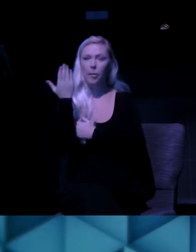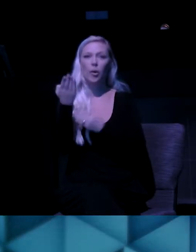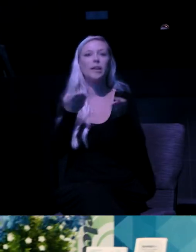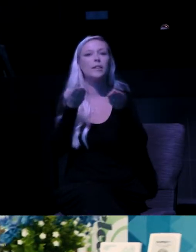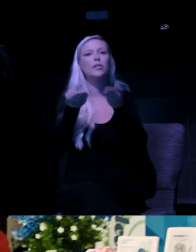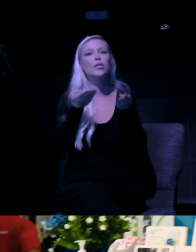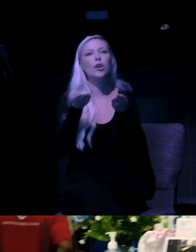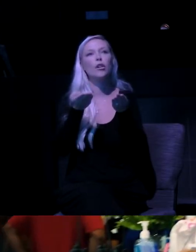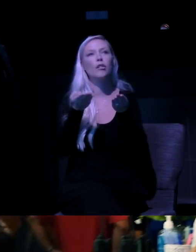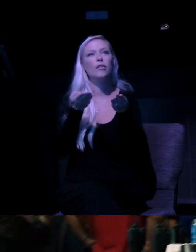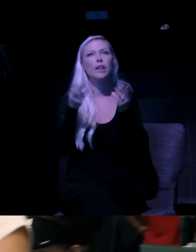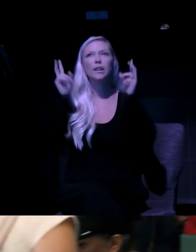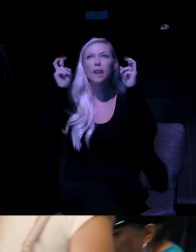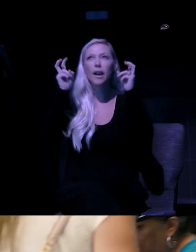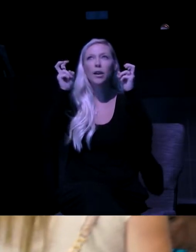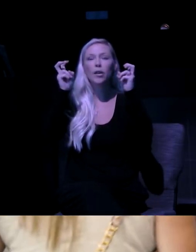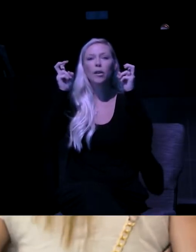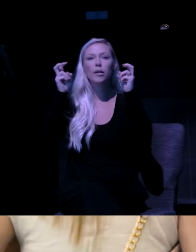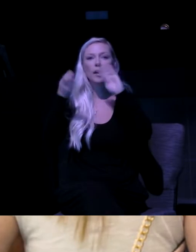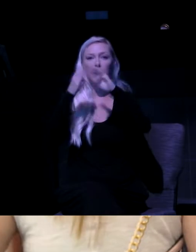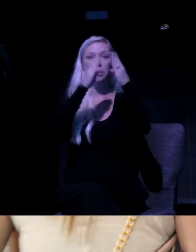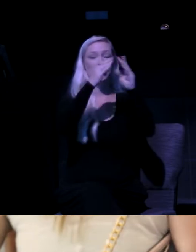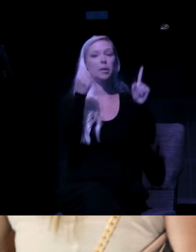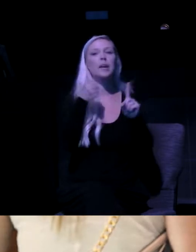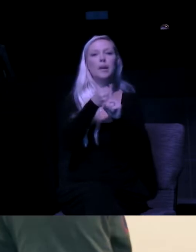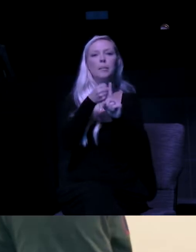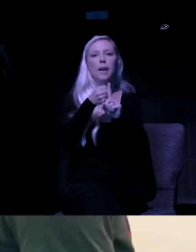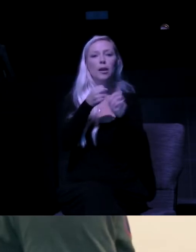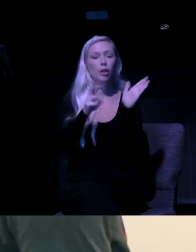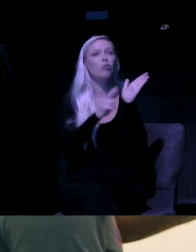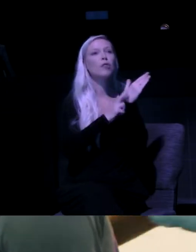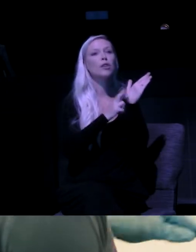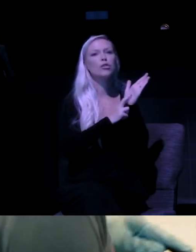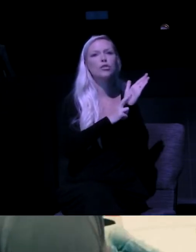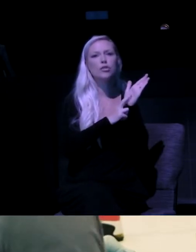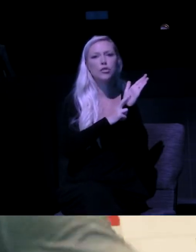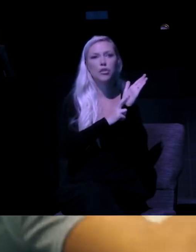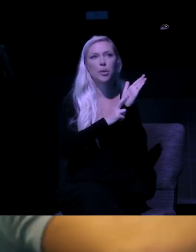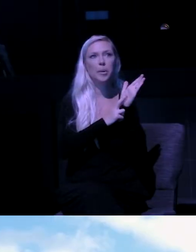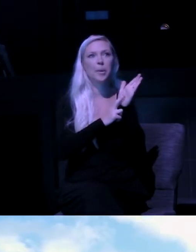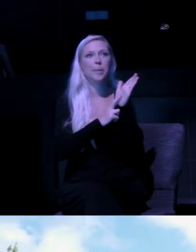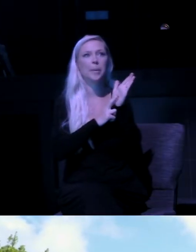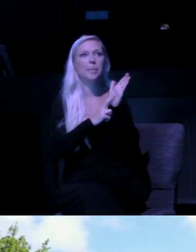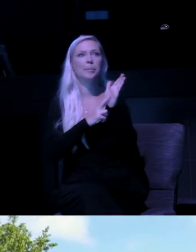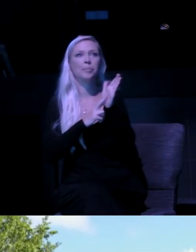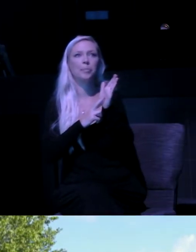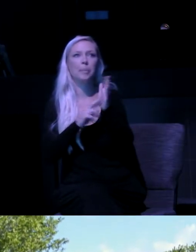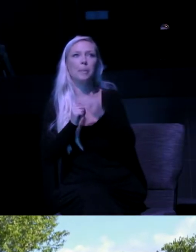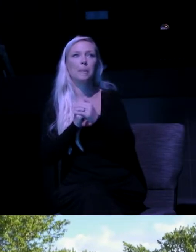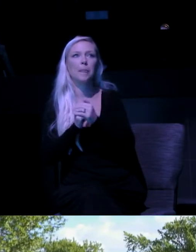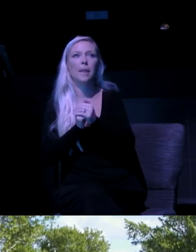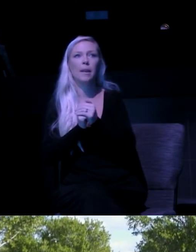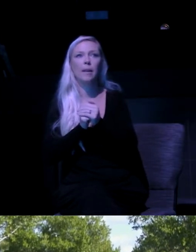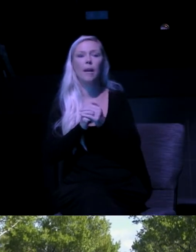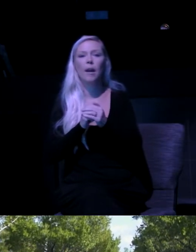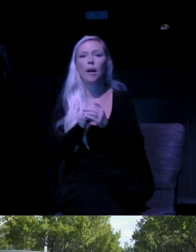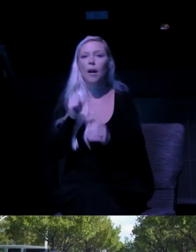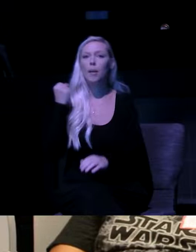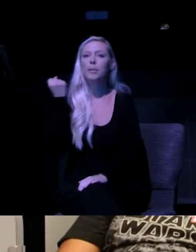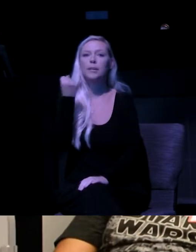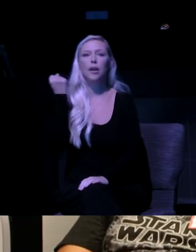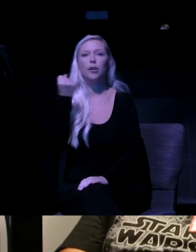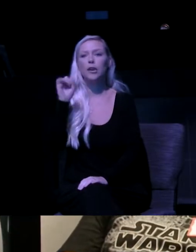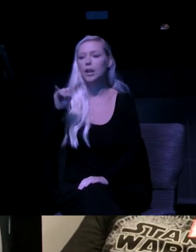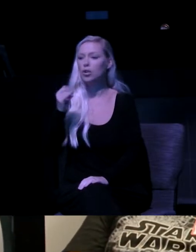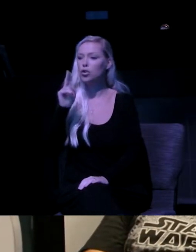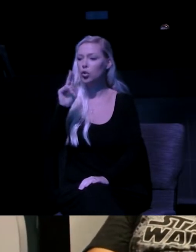an event that we call Community Impact. Registration is now open for our summer Community Impact taking place on Saturday, June 11th.